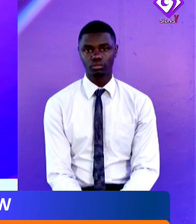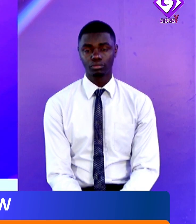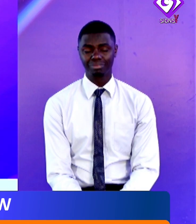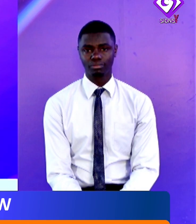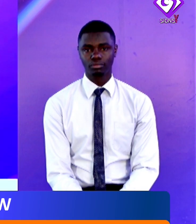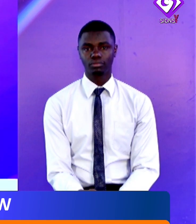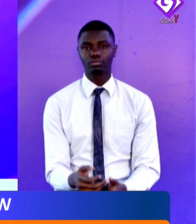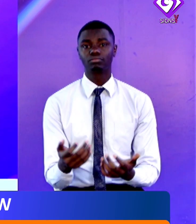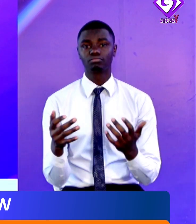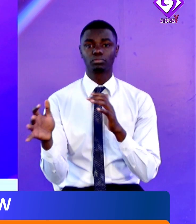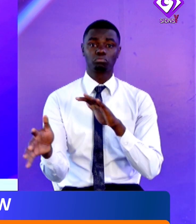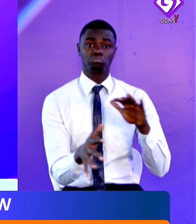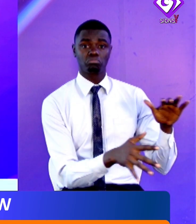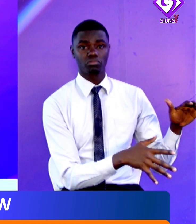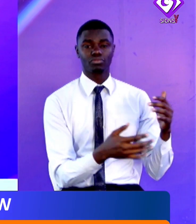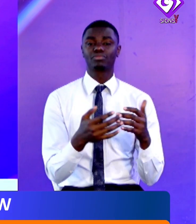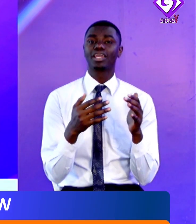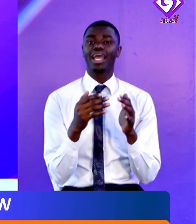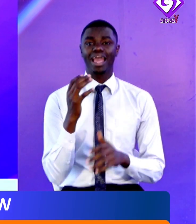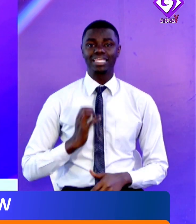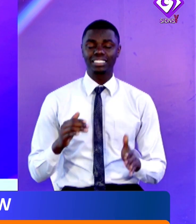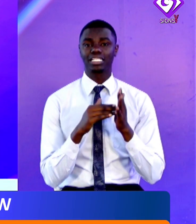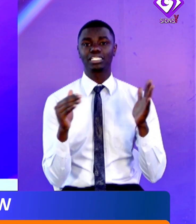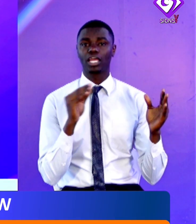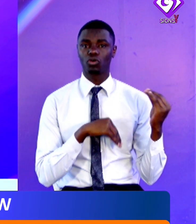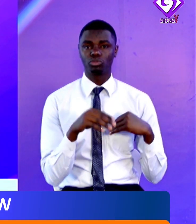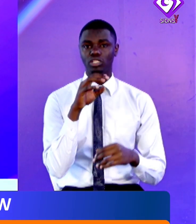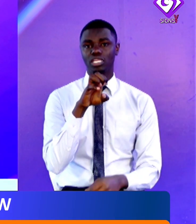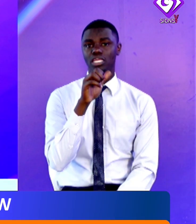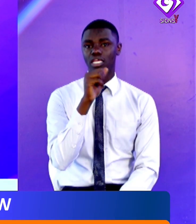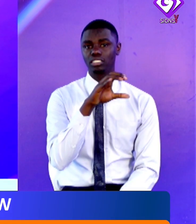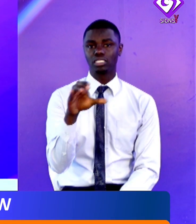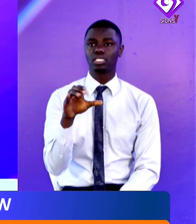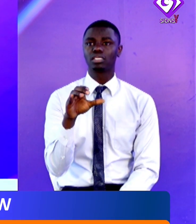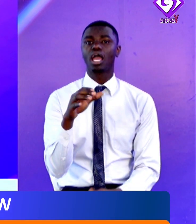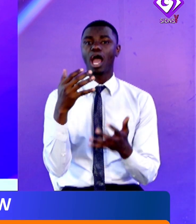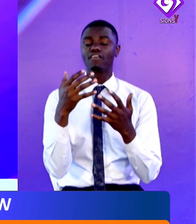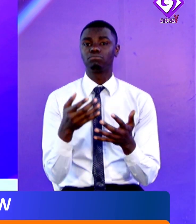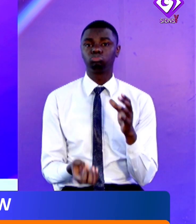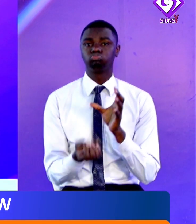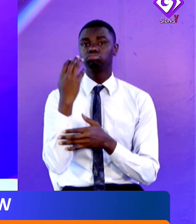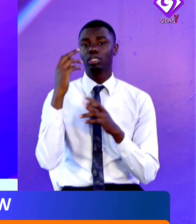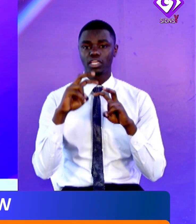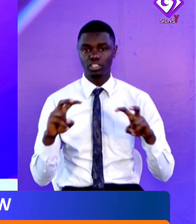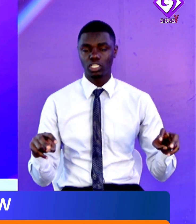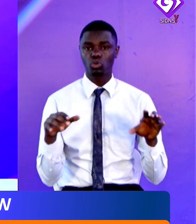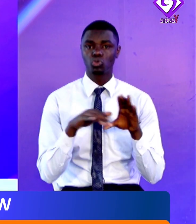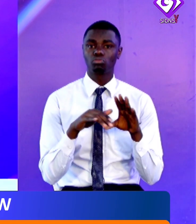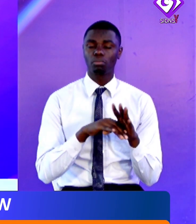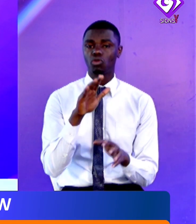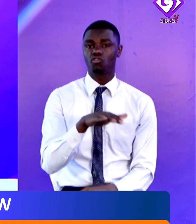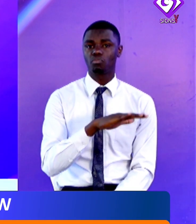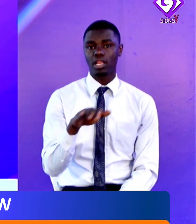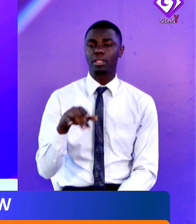All right, moving forward, the Ethics and Anti-Corruption Commission, EACC, has launched investigations into members of